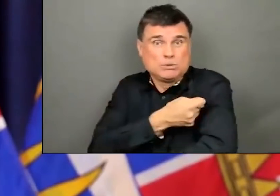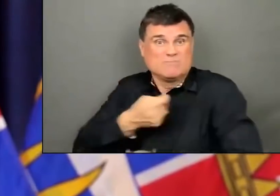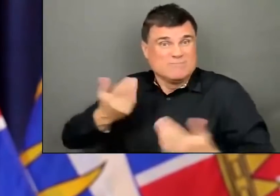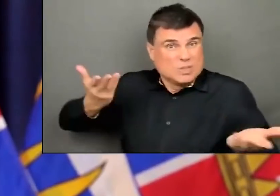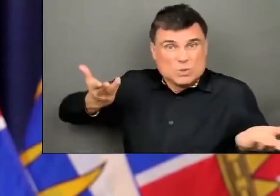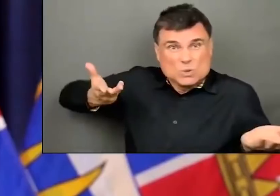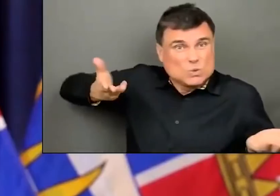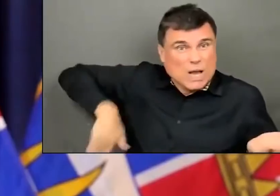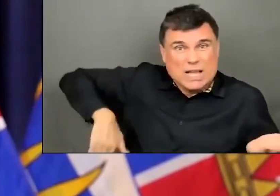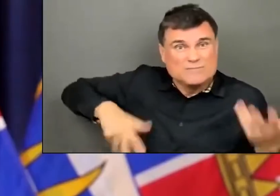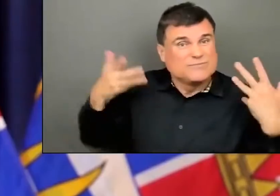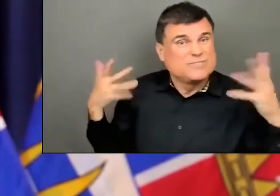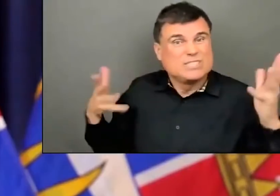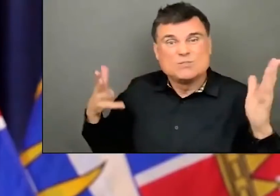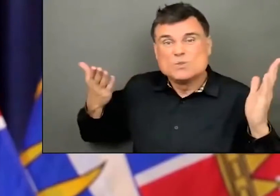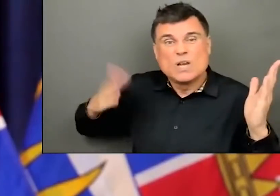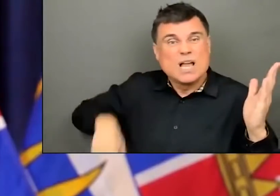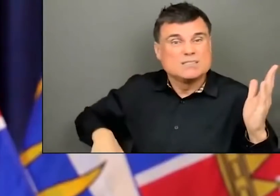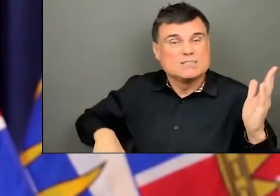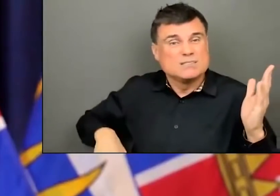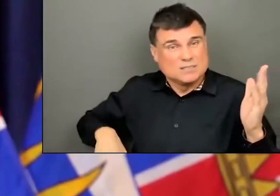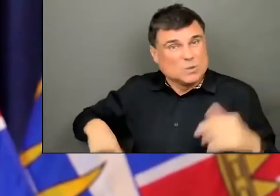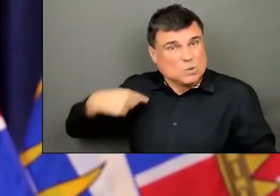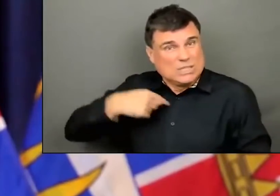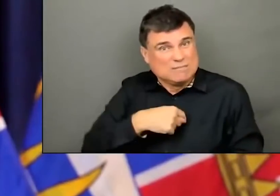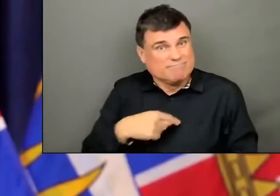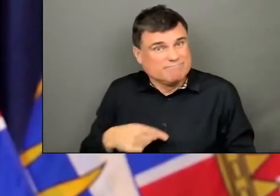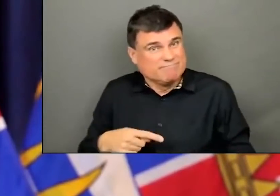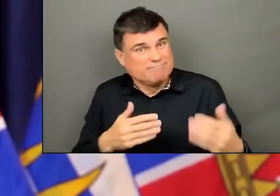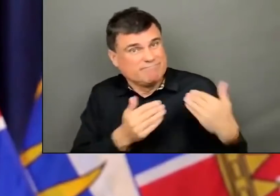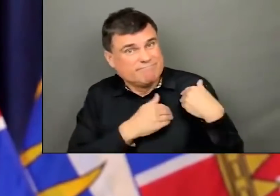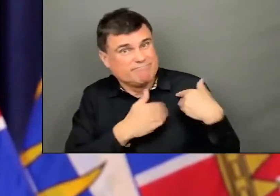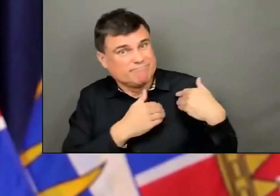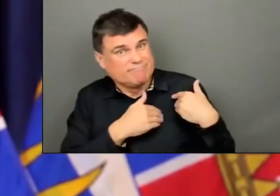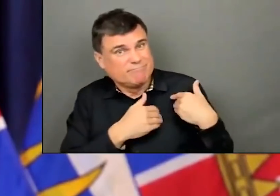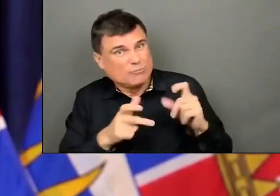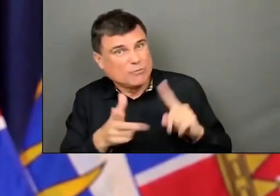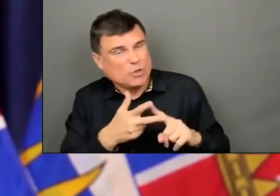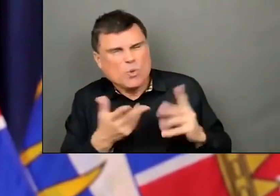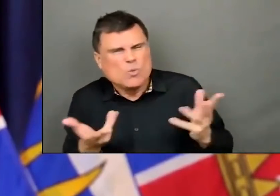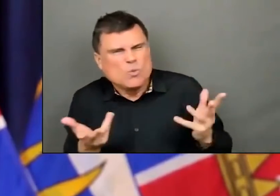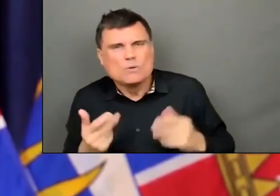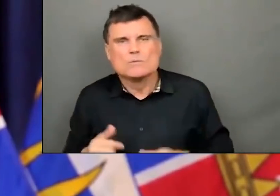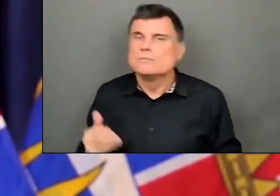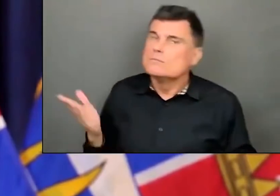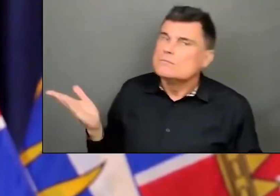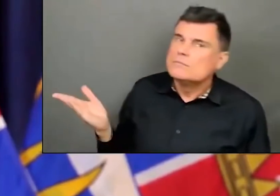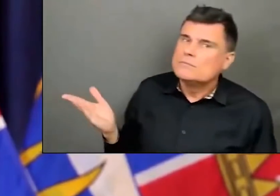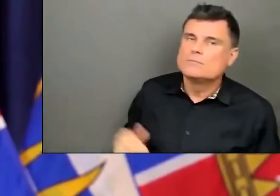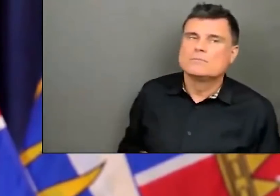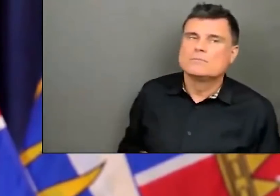immune response. And so that is why it is so important to get those booster doses in there. We also know that it can come